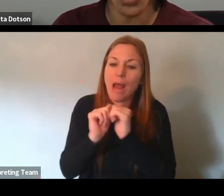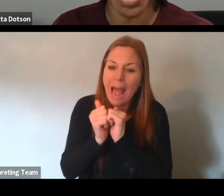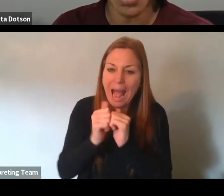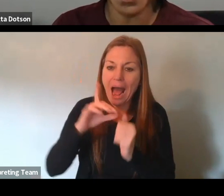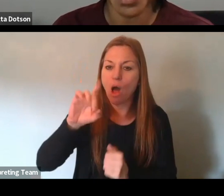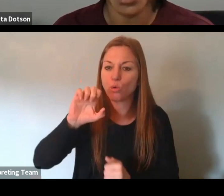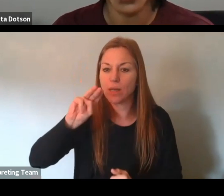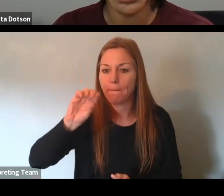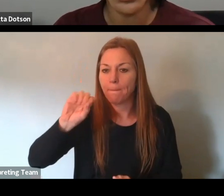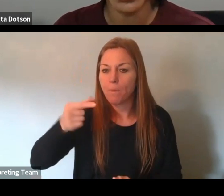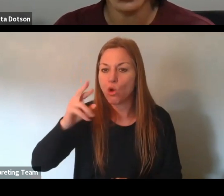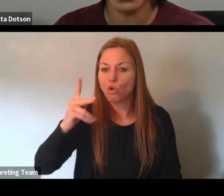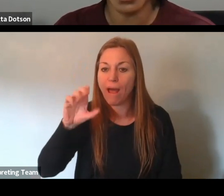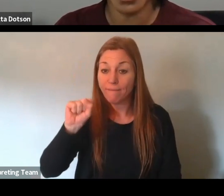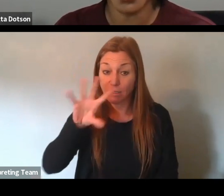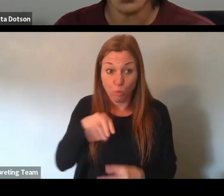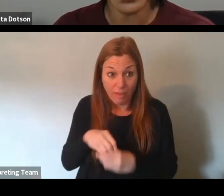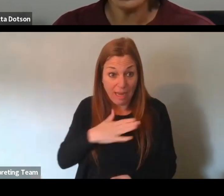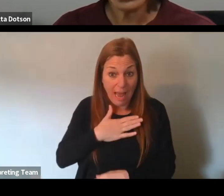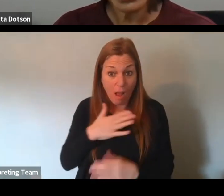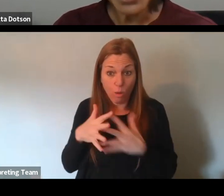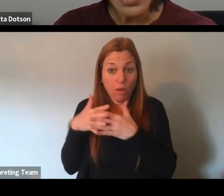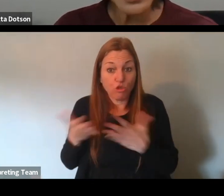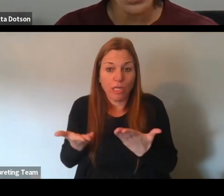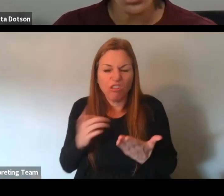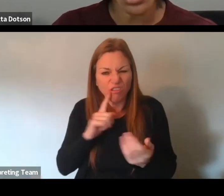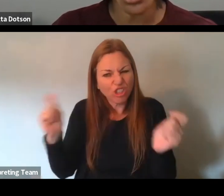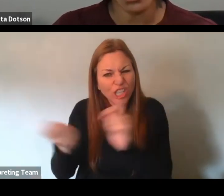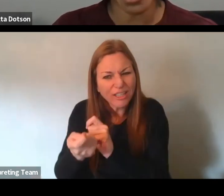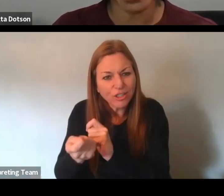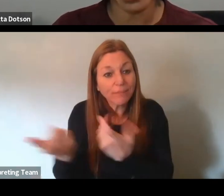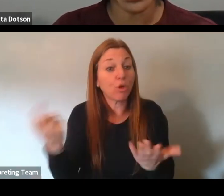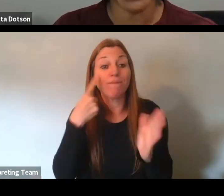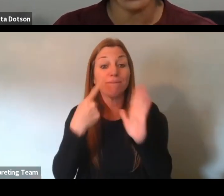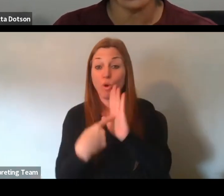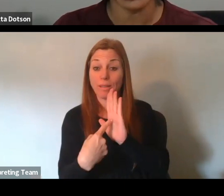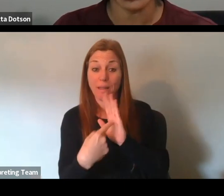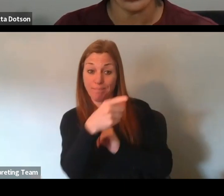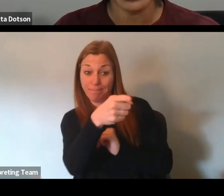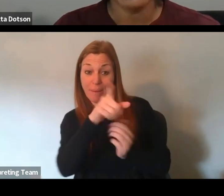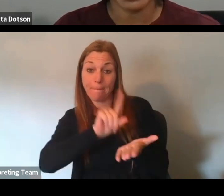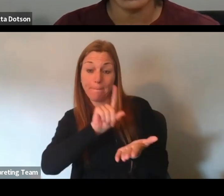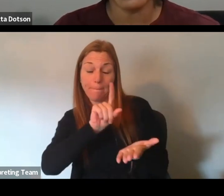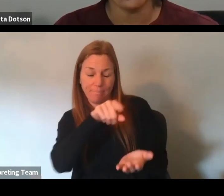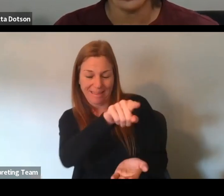this paper was published in 2020. We did our